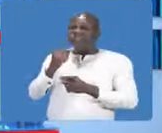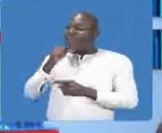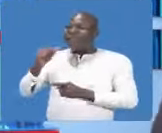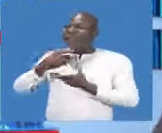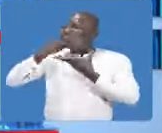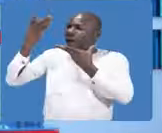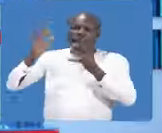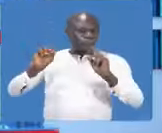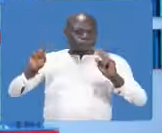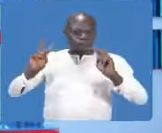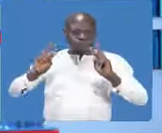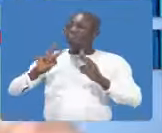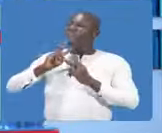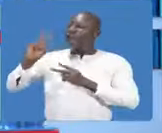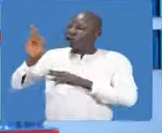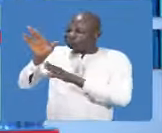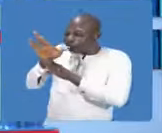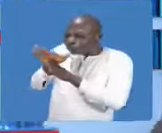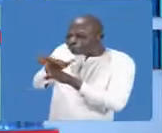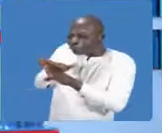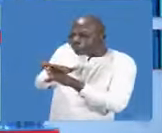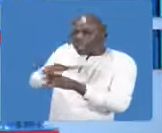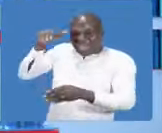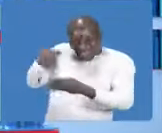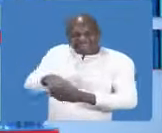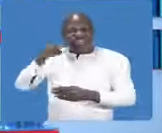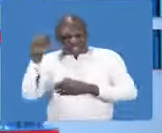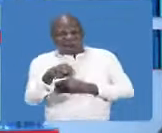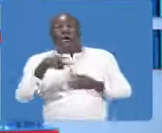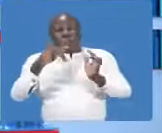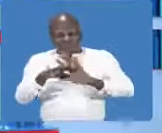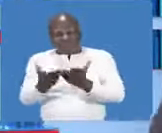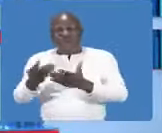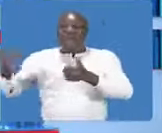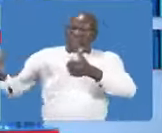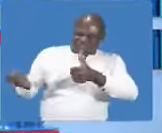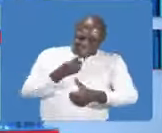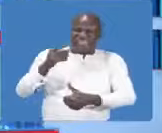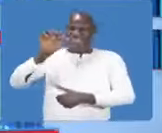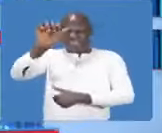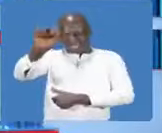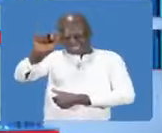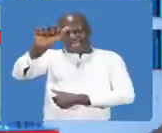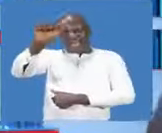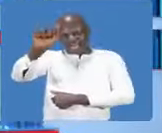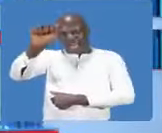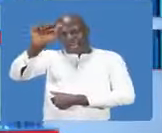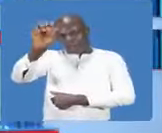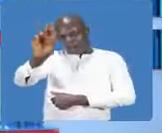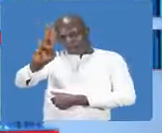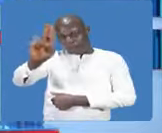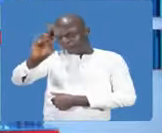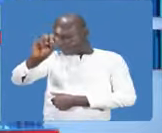na ne voice de na wonte it is in your bible First Samuel chapter